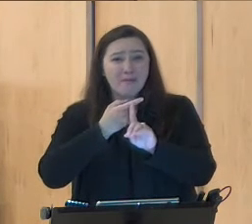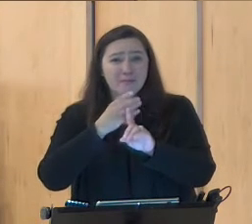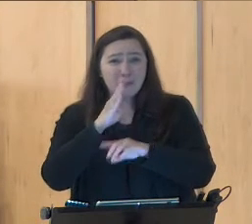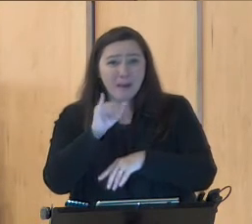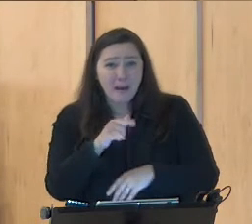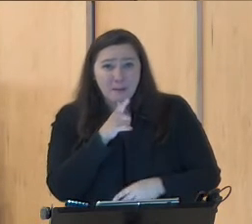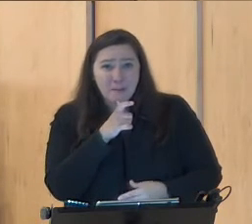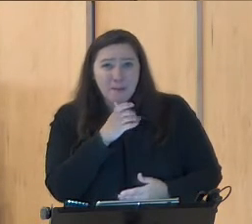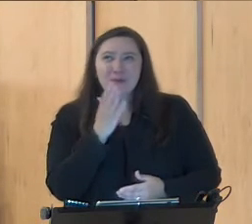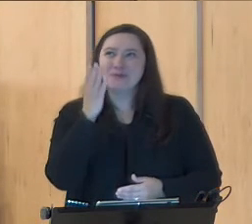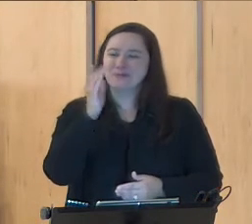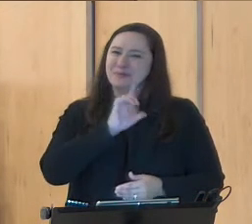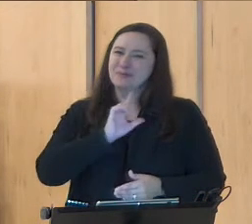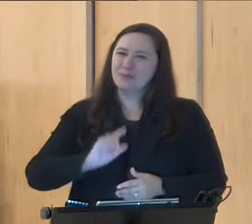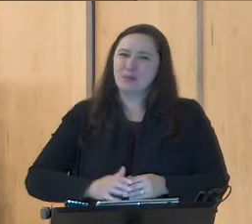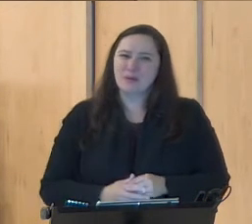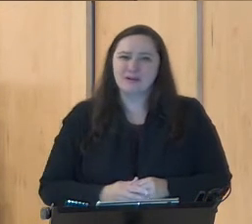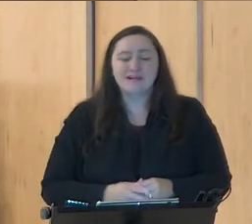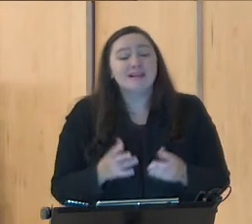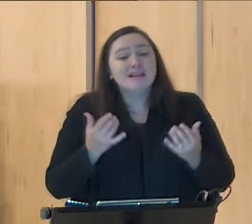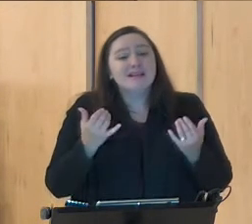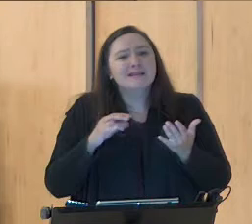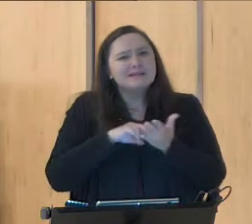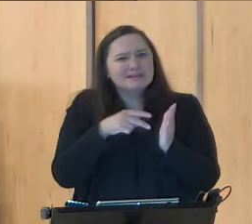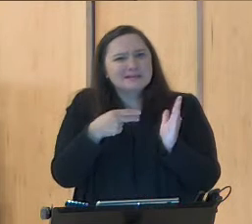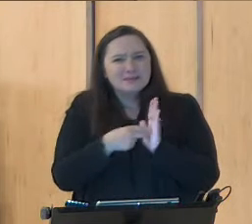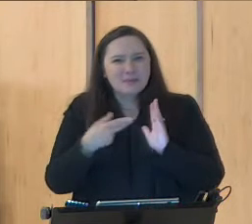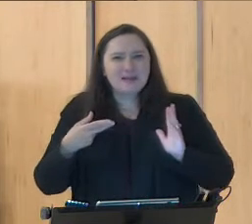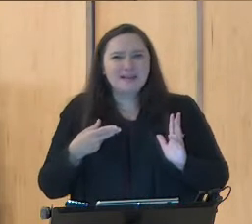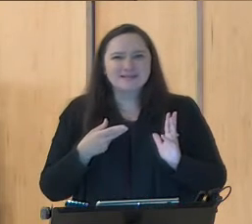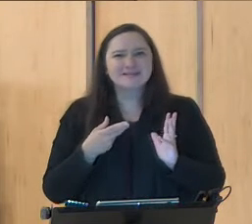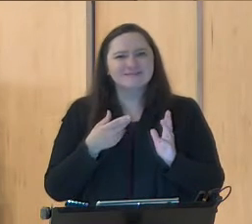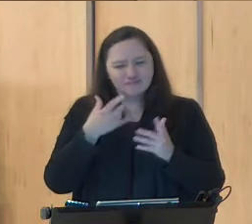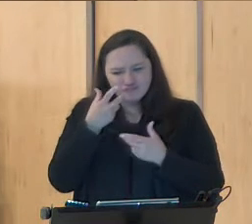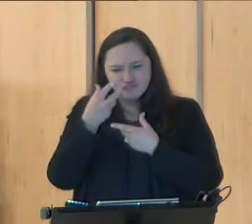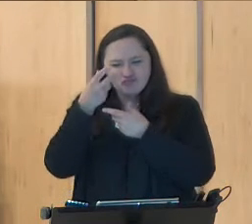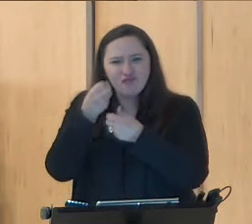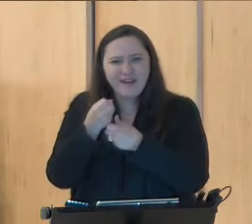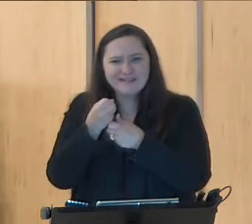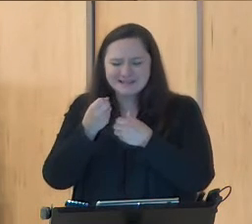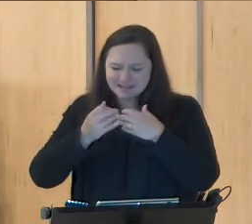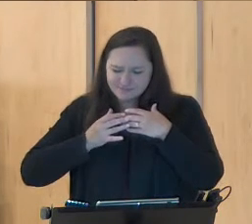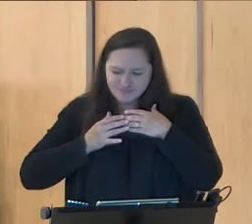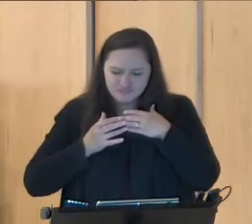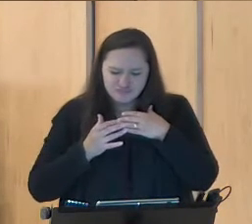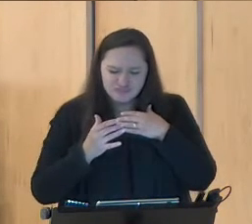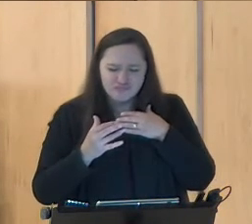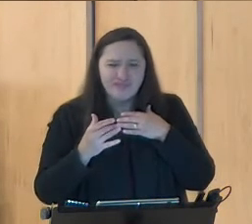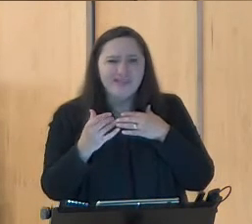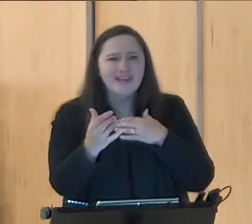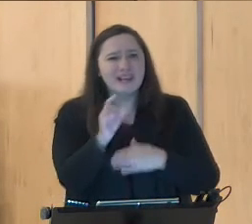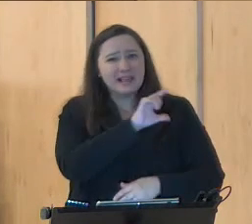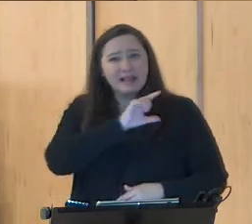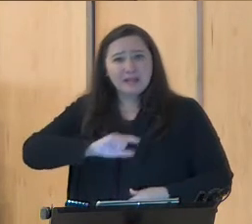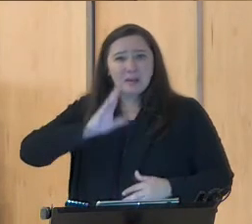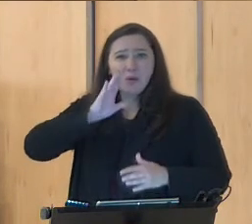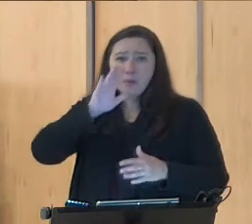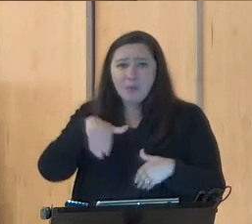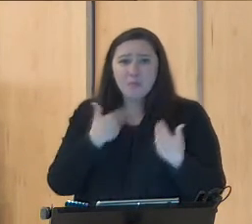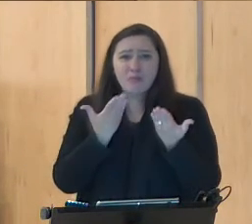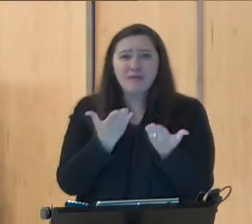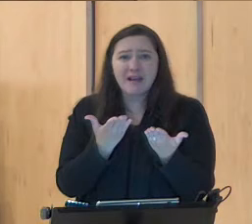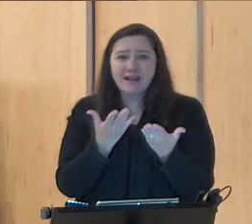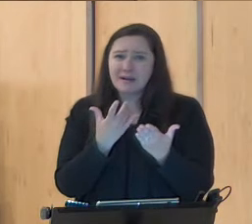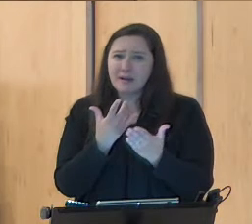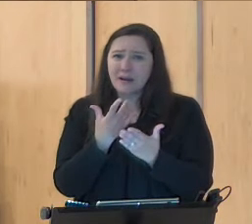may we continue to trust that as the years go on, that the Lord is going to provide the messengers of the gospel that